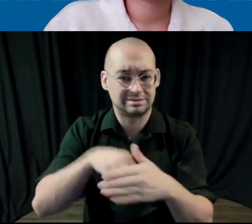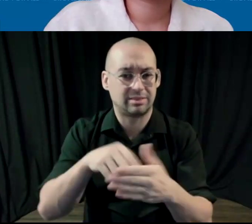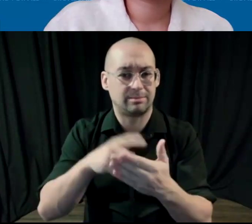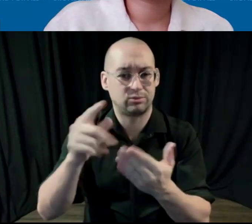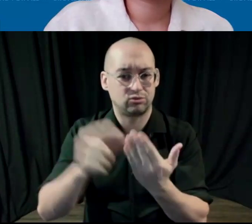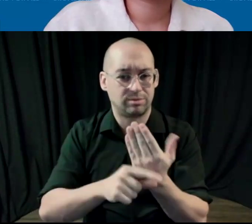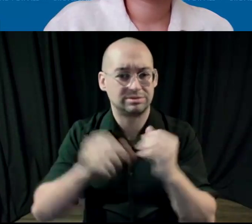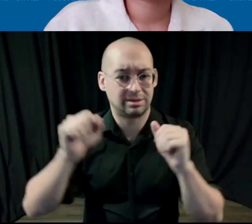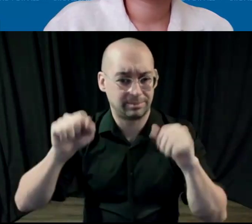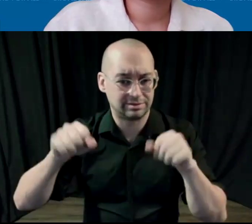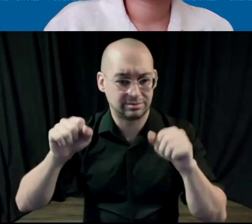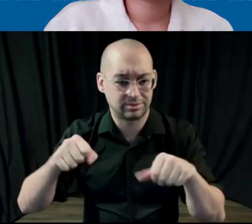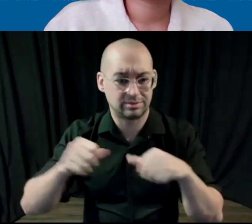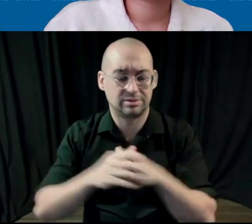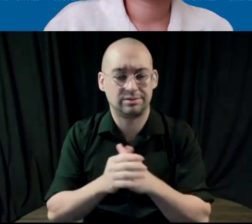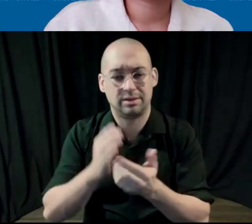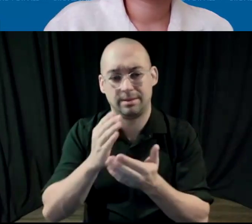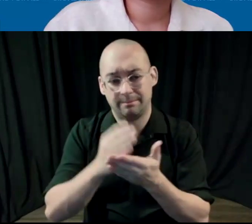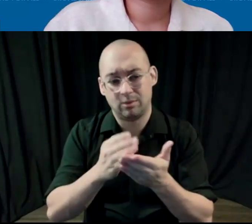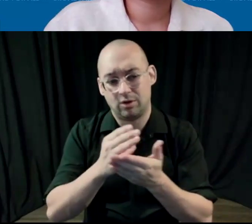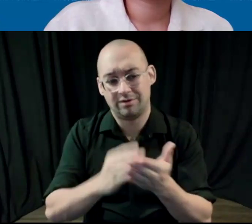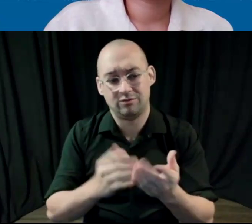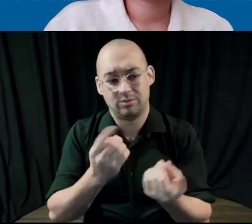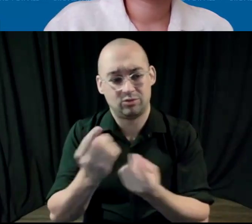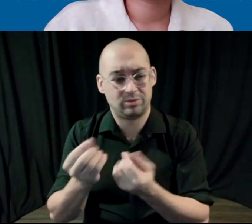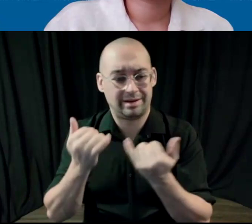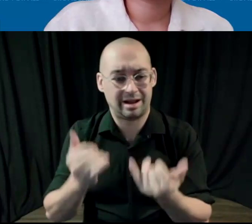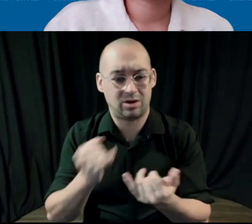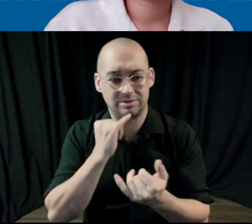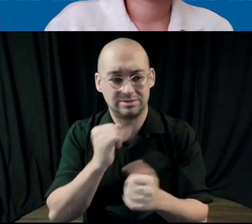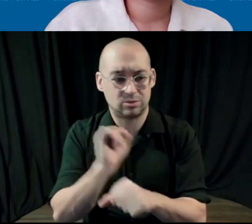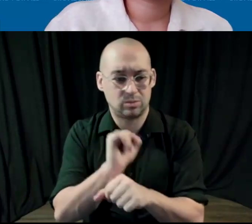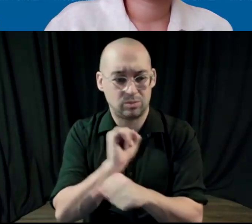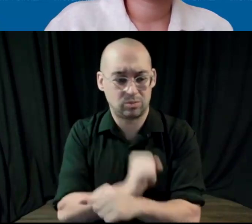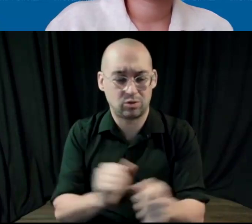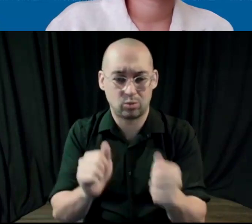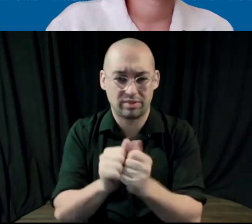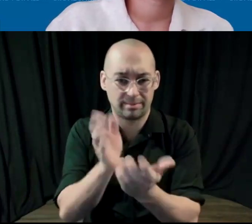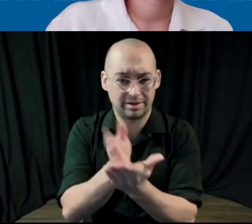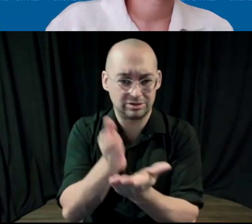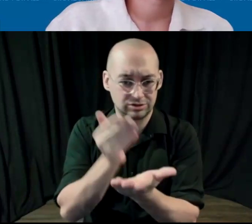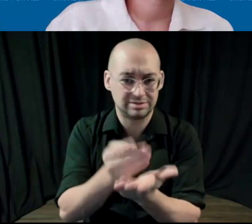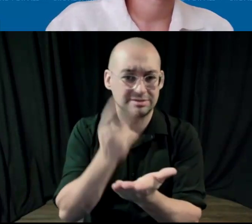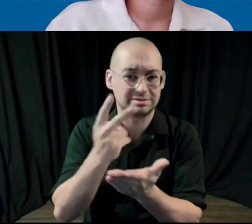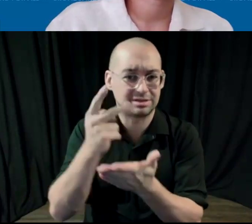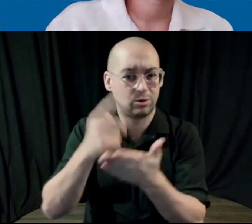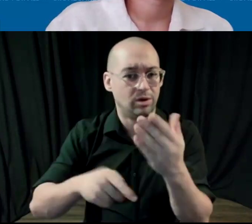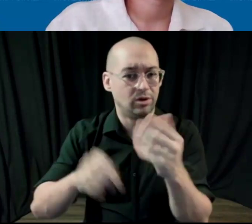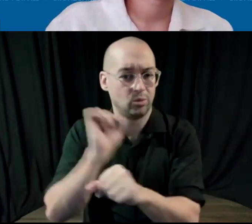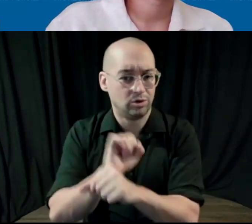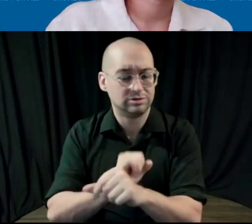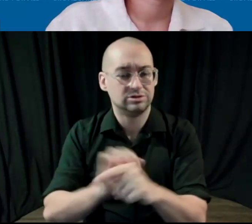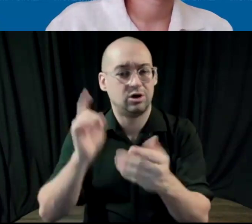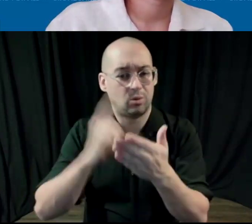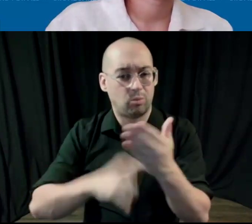And so part of what we're doing now is just working with the budget and trying to see what works and what fits mostly to